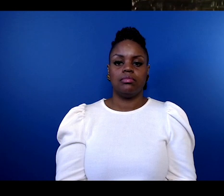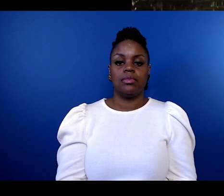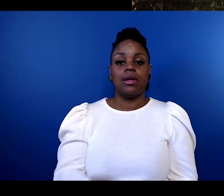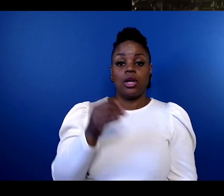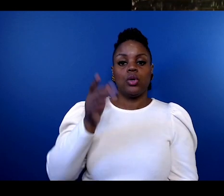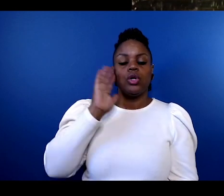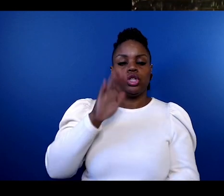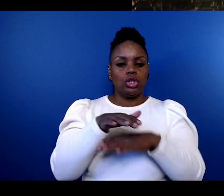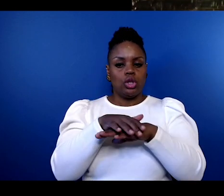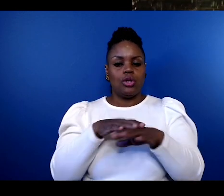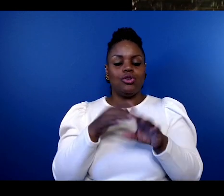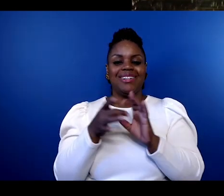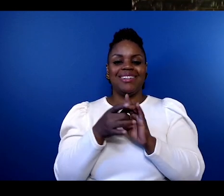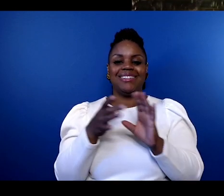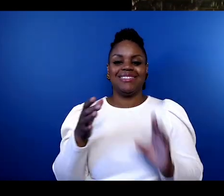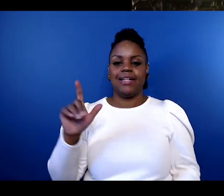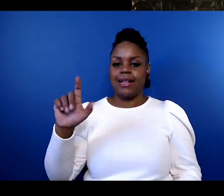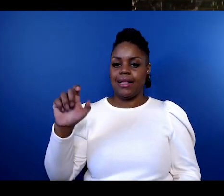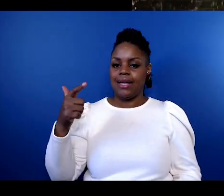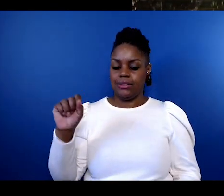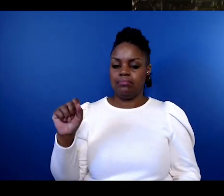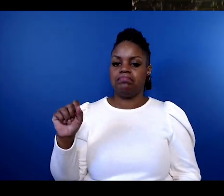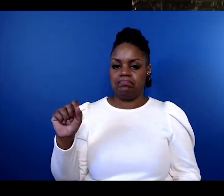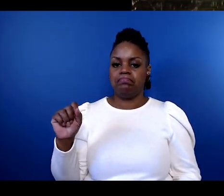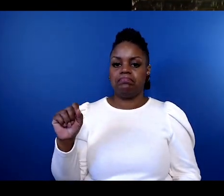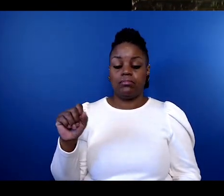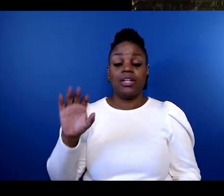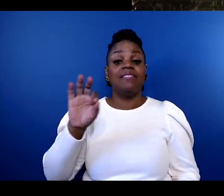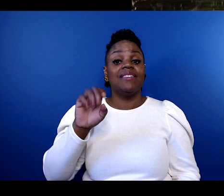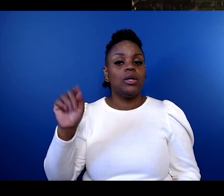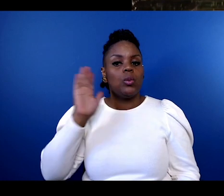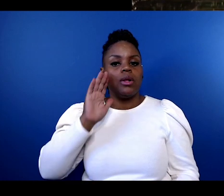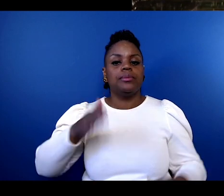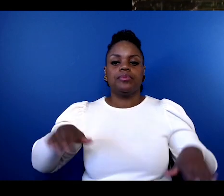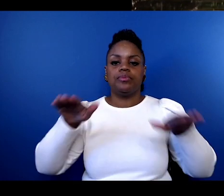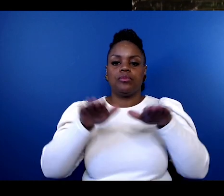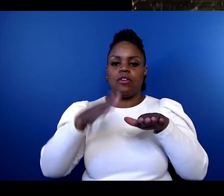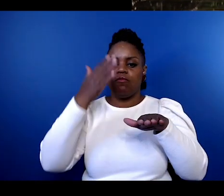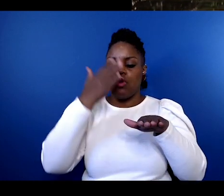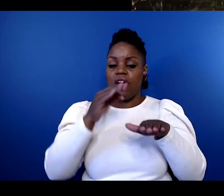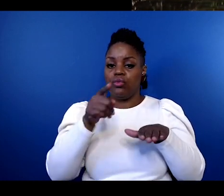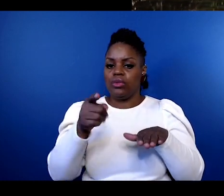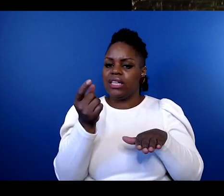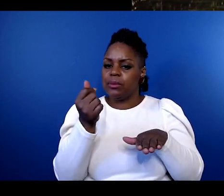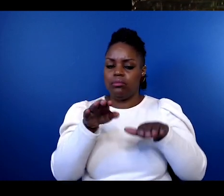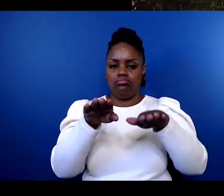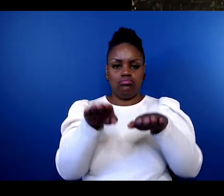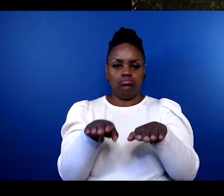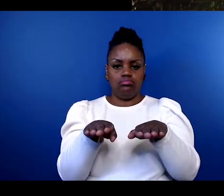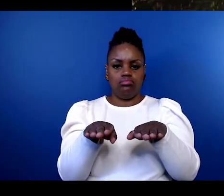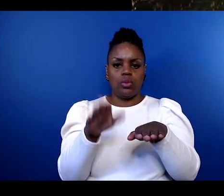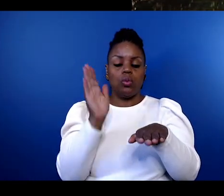So here we have the elbows directly under the shoulders. Or as close as you can get them. Hips are